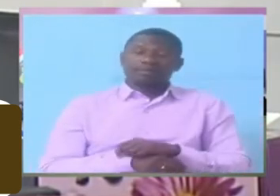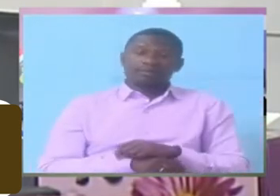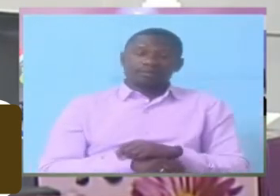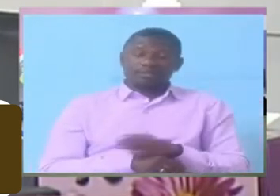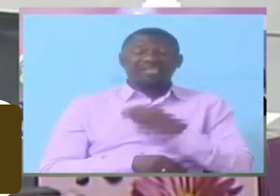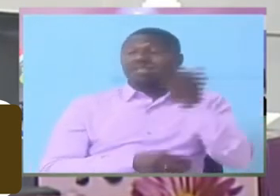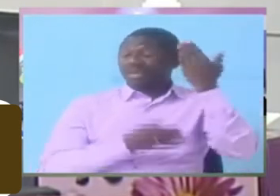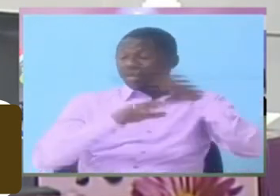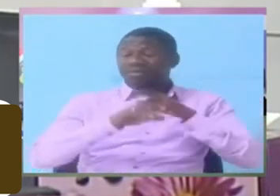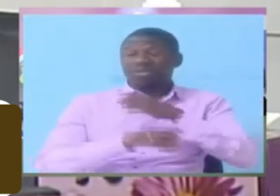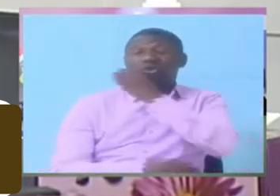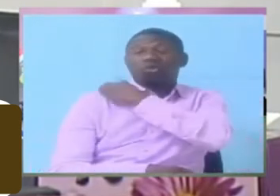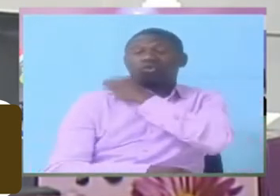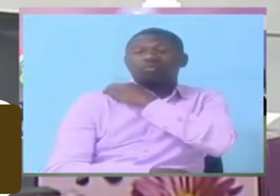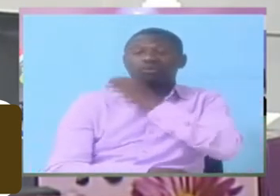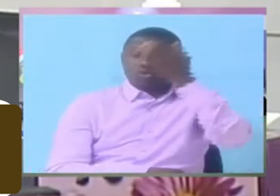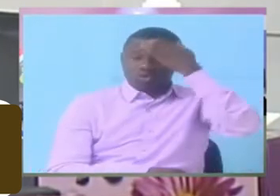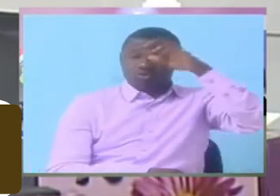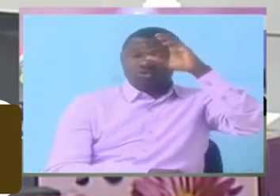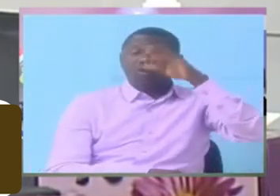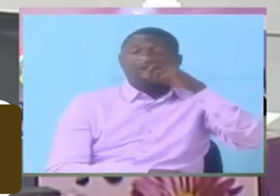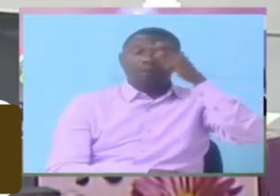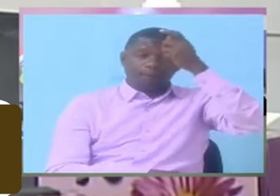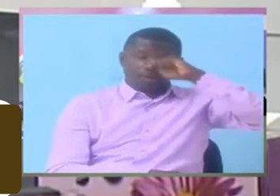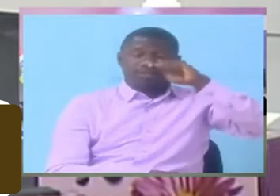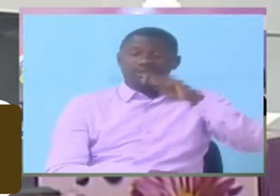commissioner of police. I have to go